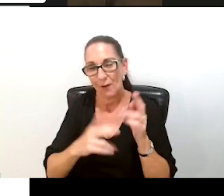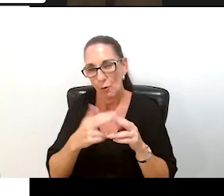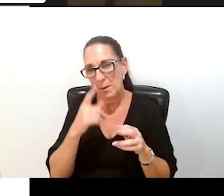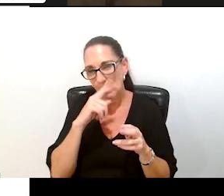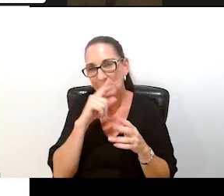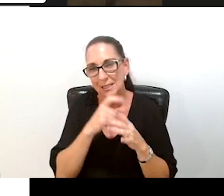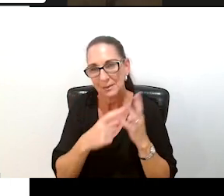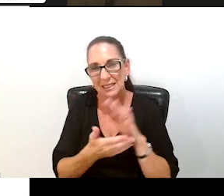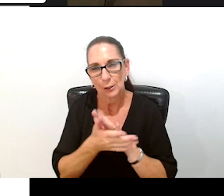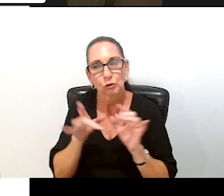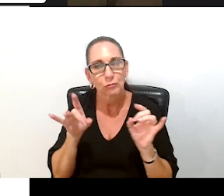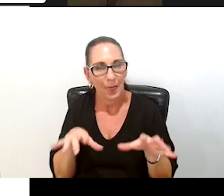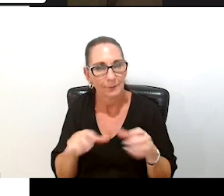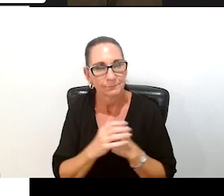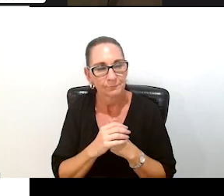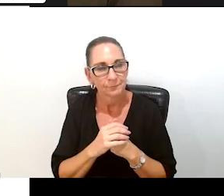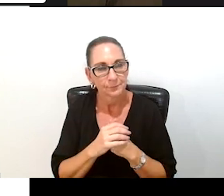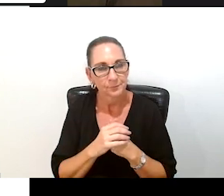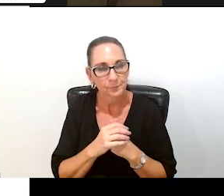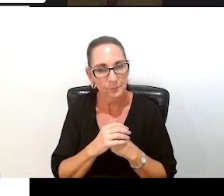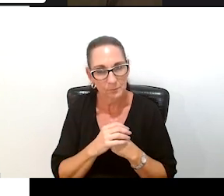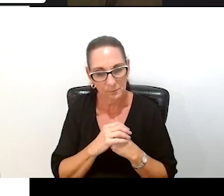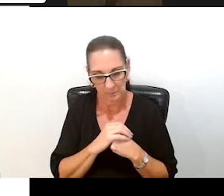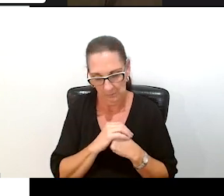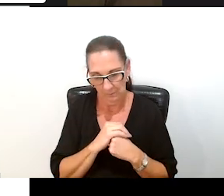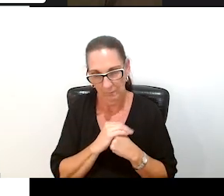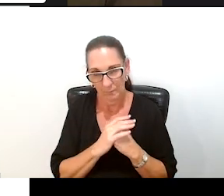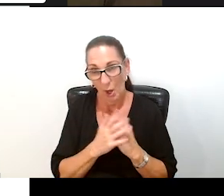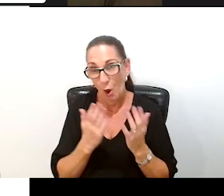in Australia. Be really good benefits also for